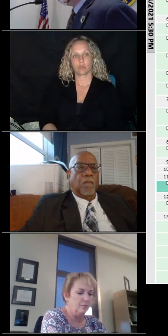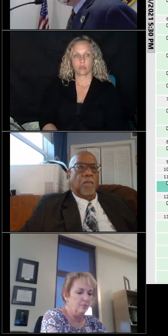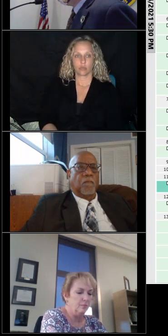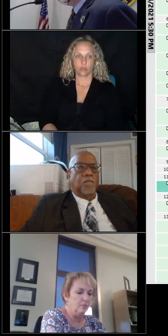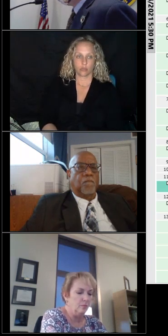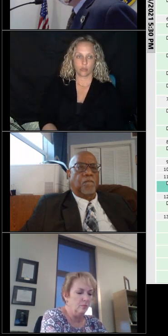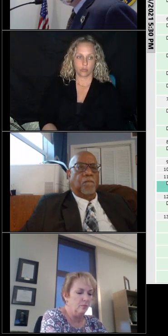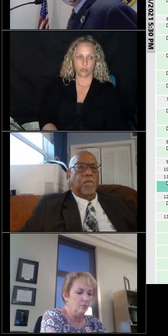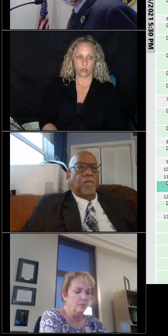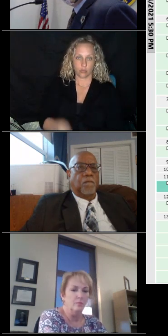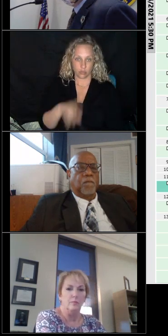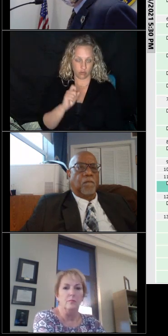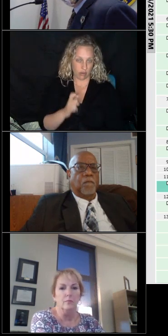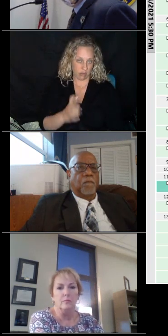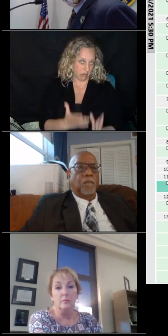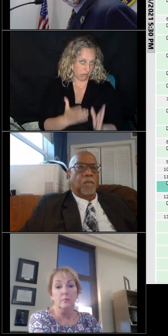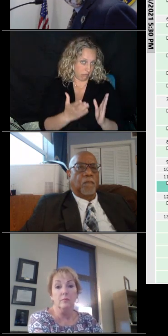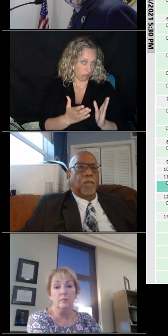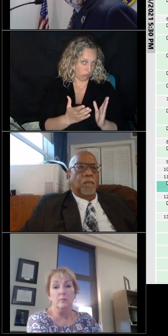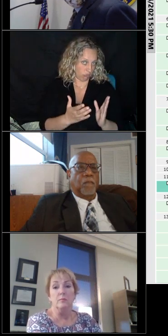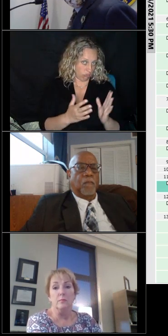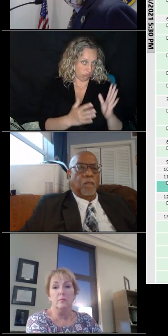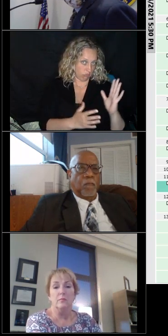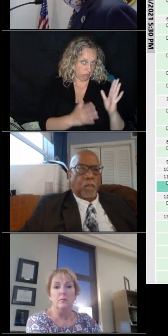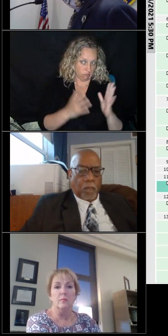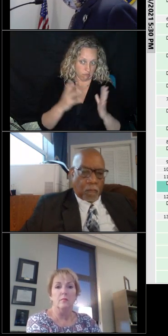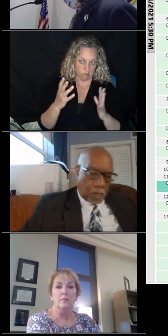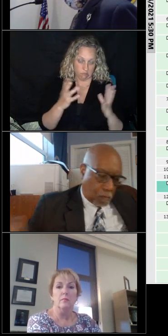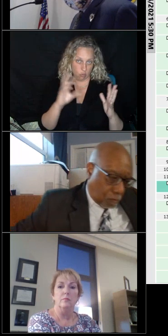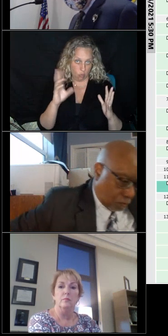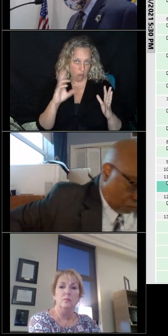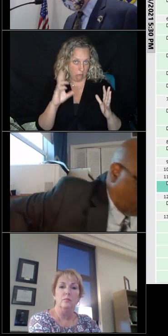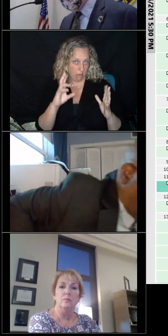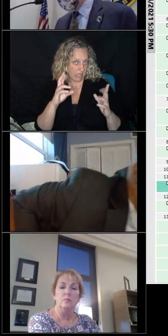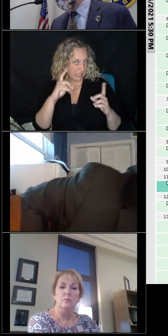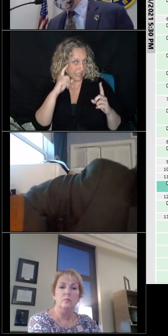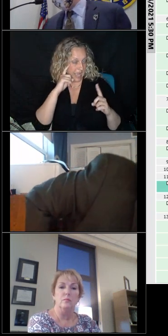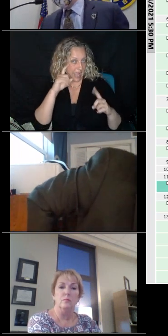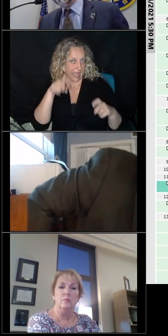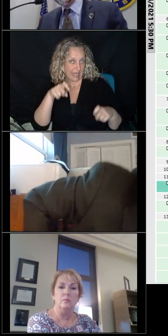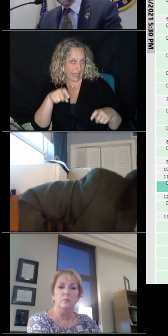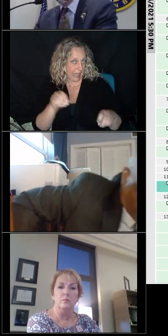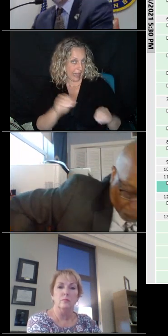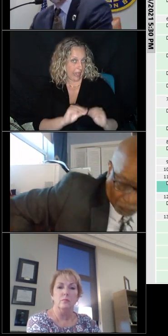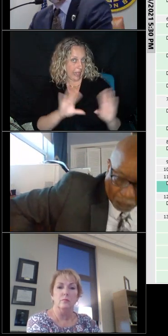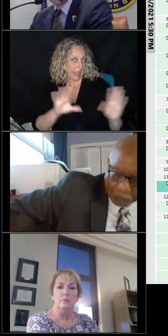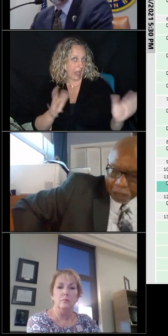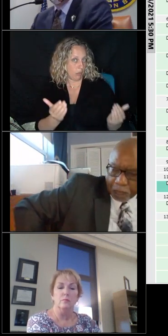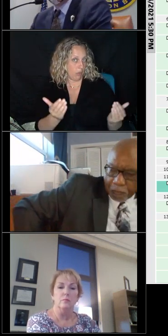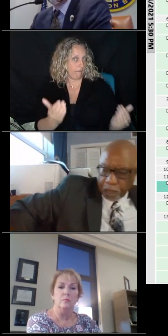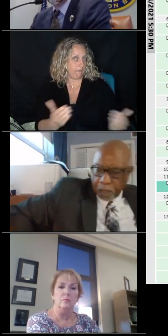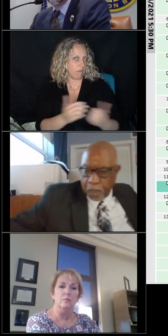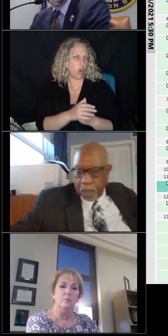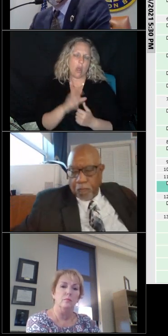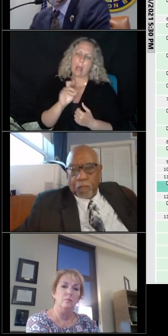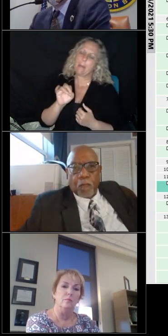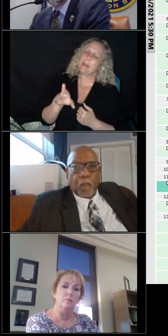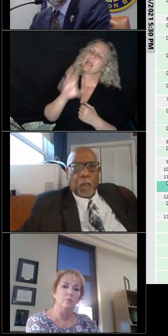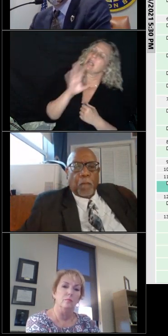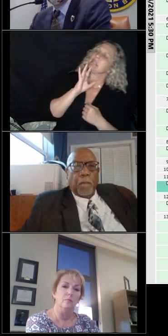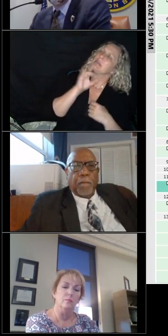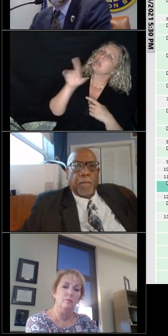Should I make a motion to do that then? I think I'd like clarity on this moving forward. So yeah, so you're saying that a motion